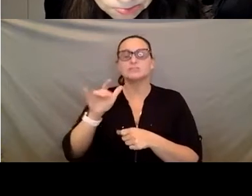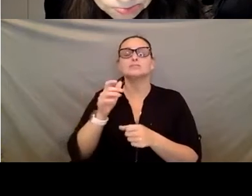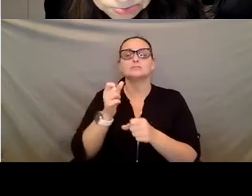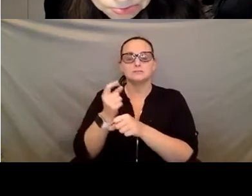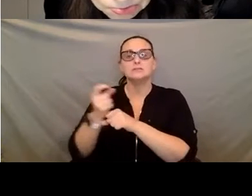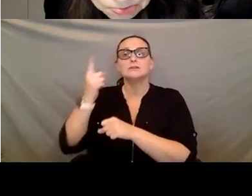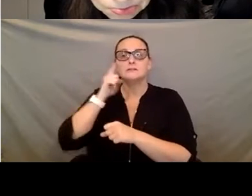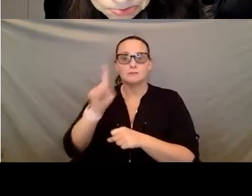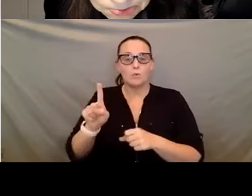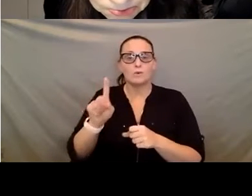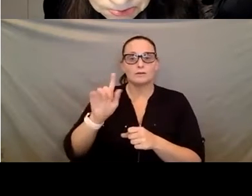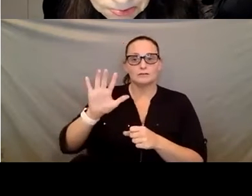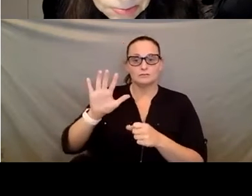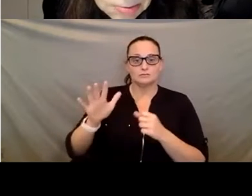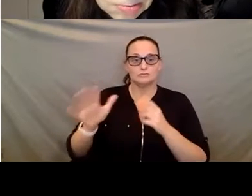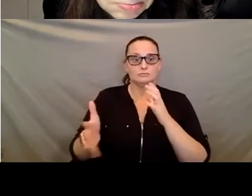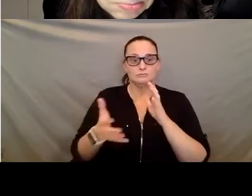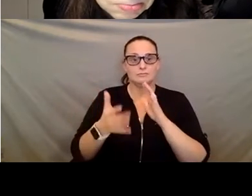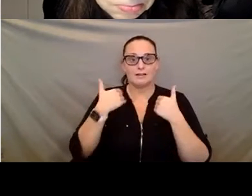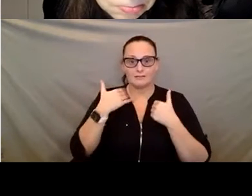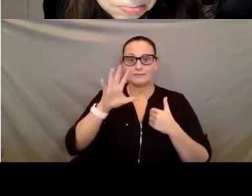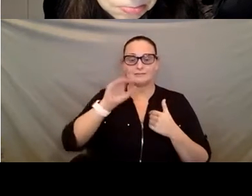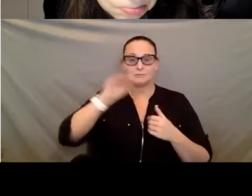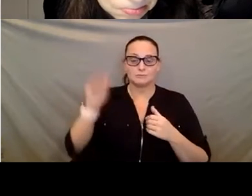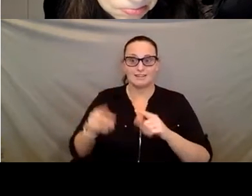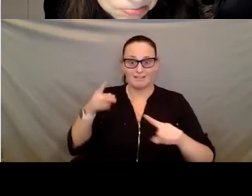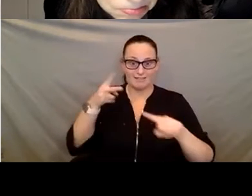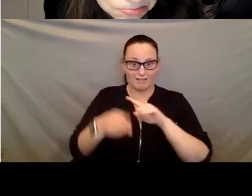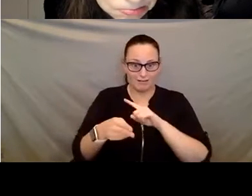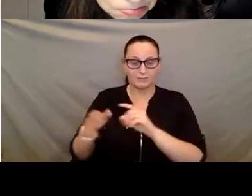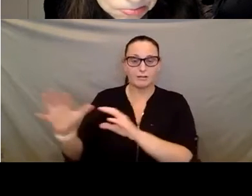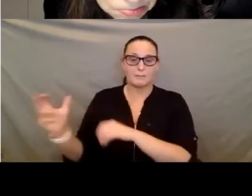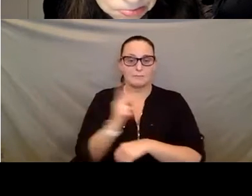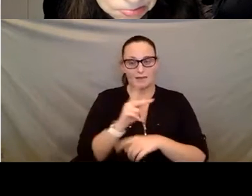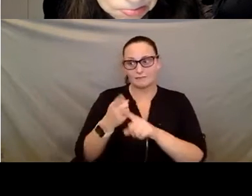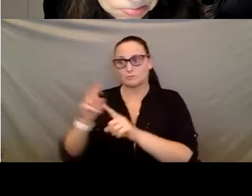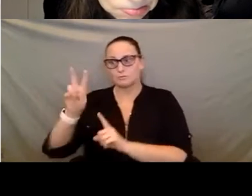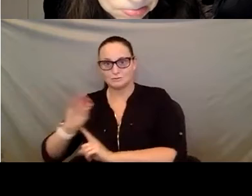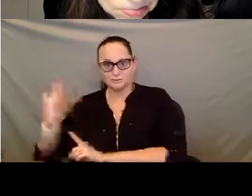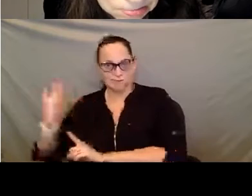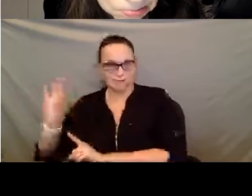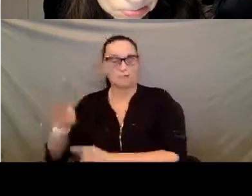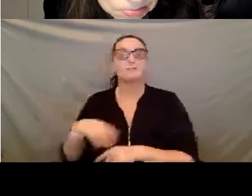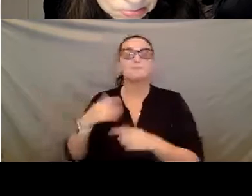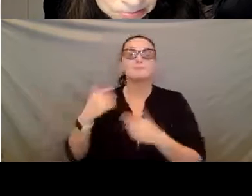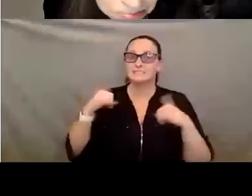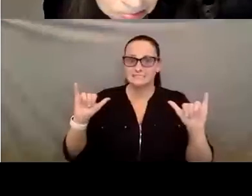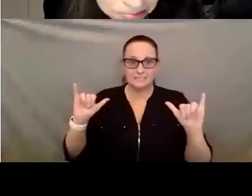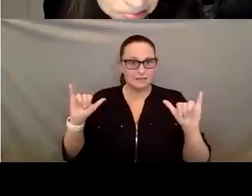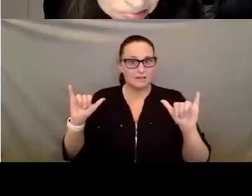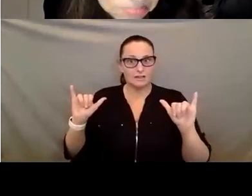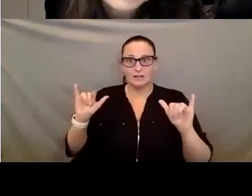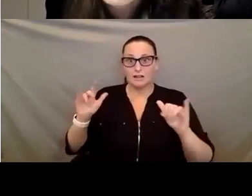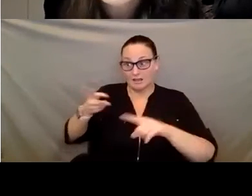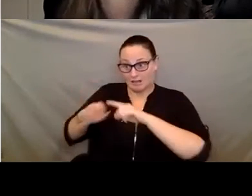the 50% of the 50% cut, which remained from 2009. So we were still undoing